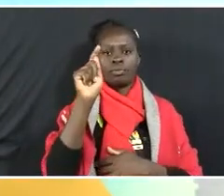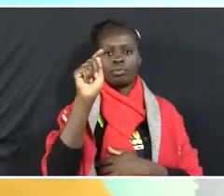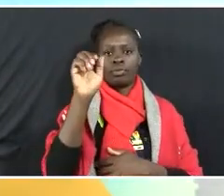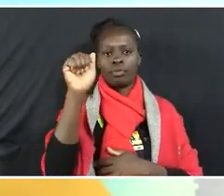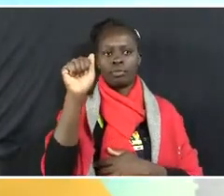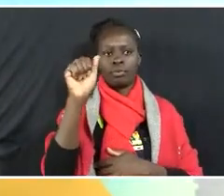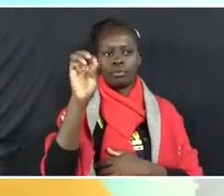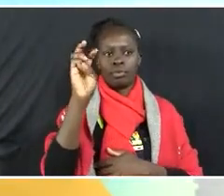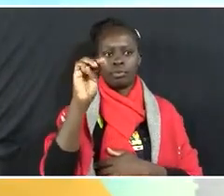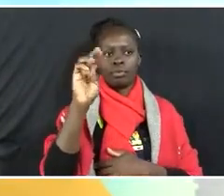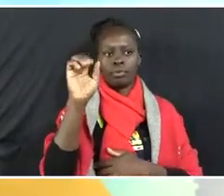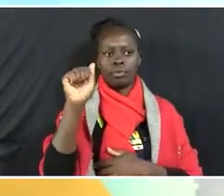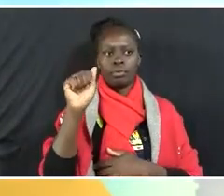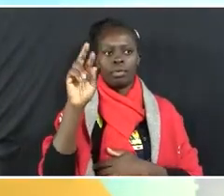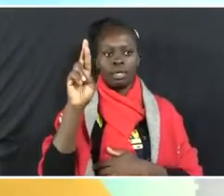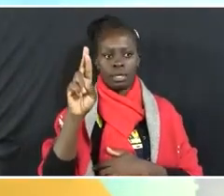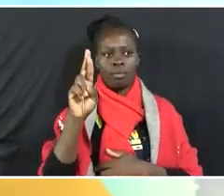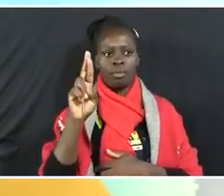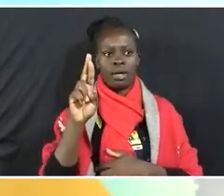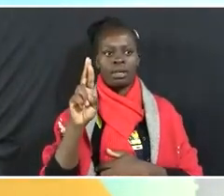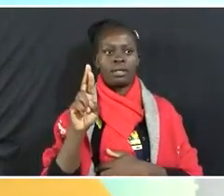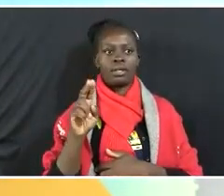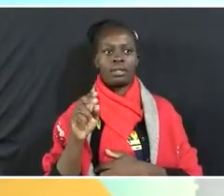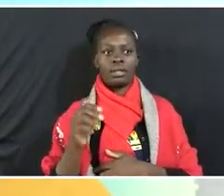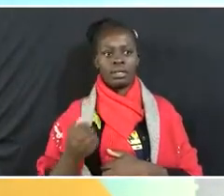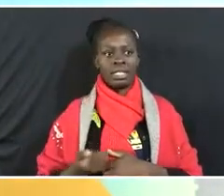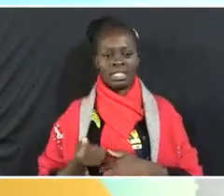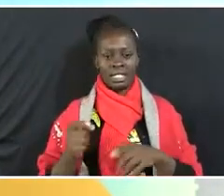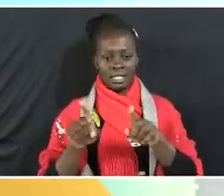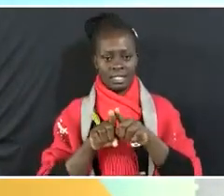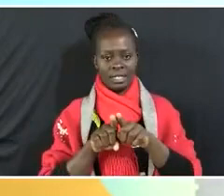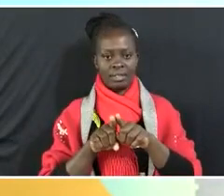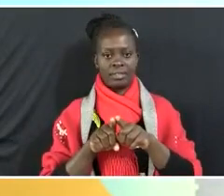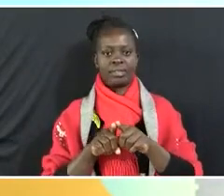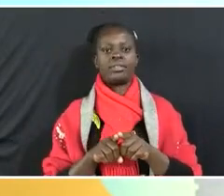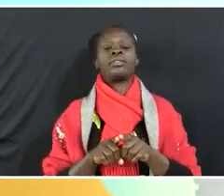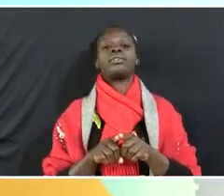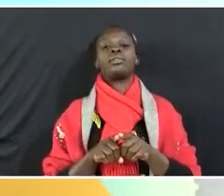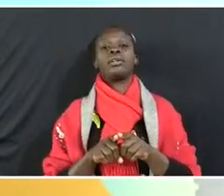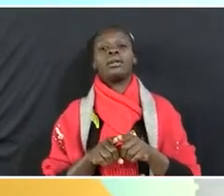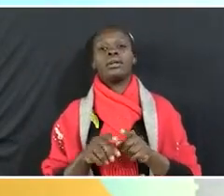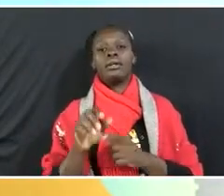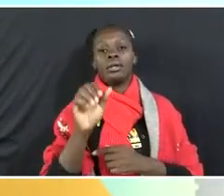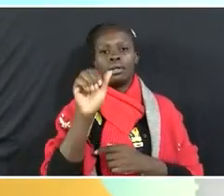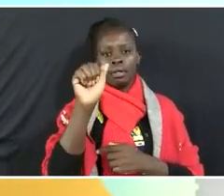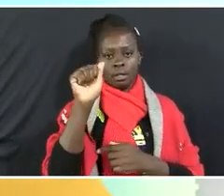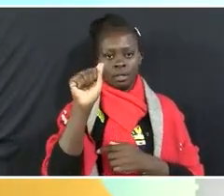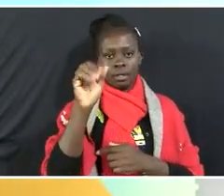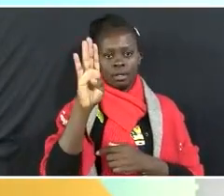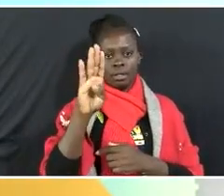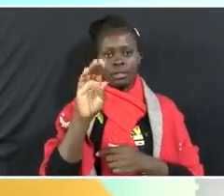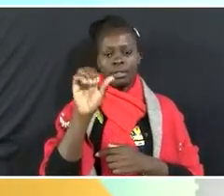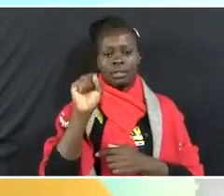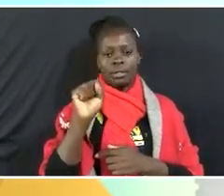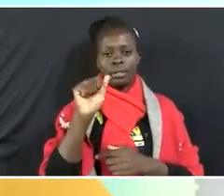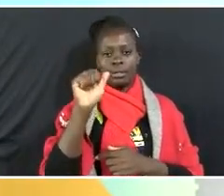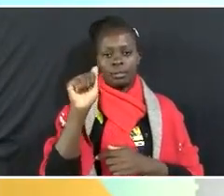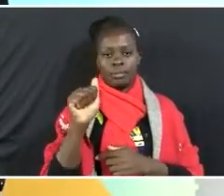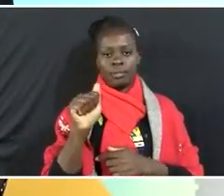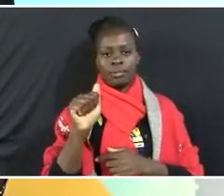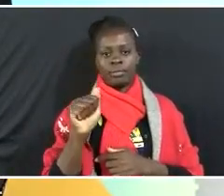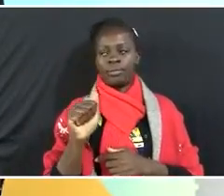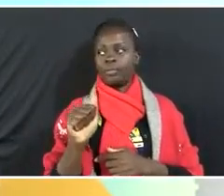Absalom hears and gets the message of what has happened. And the Bible says in 2